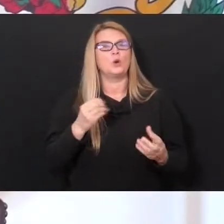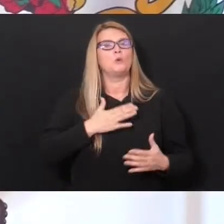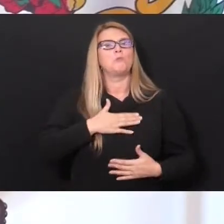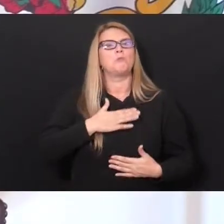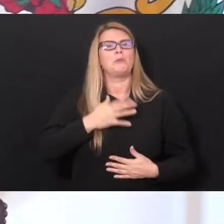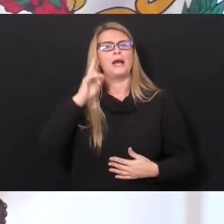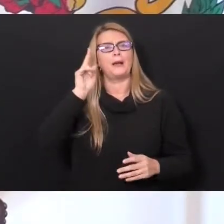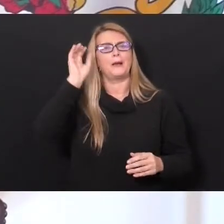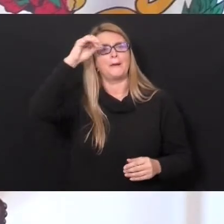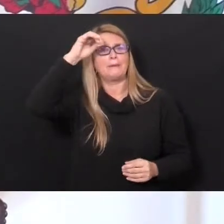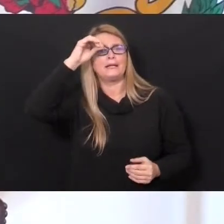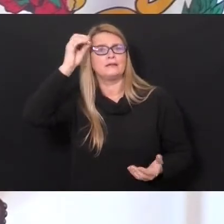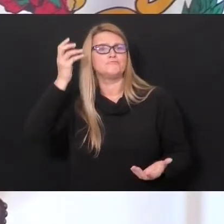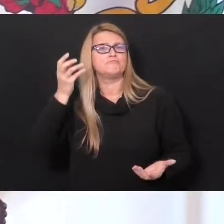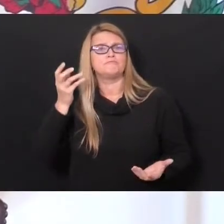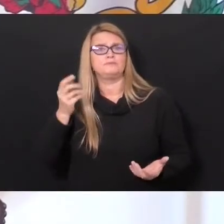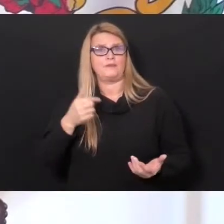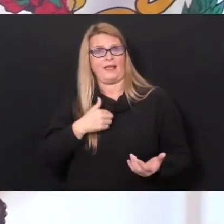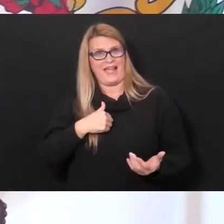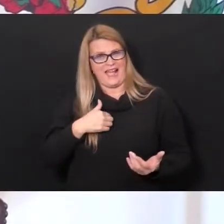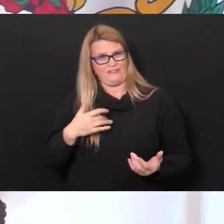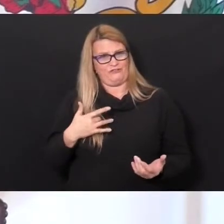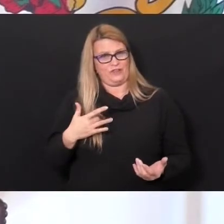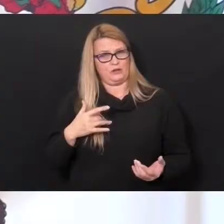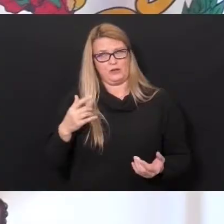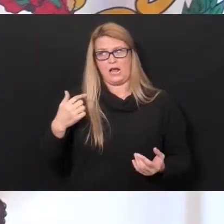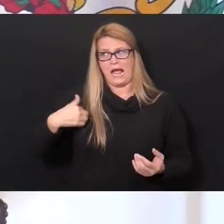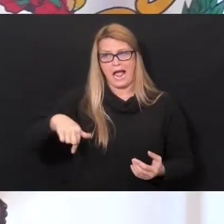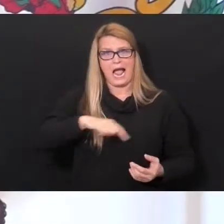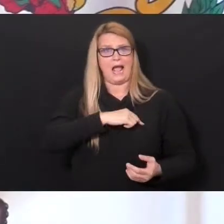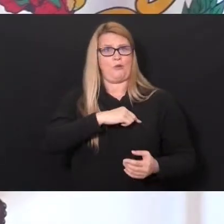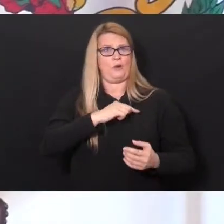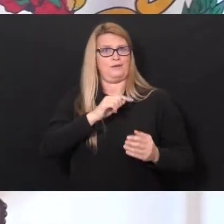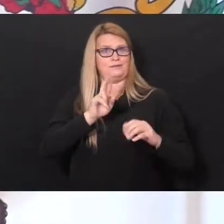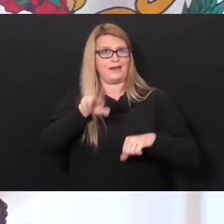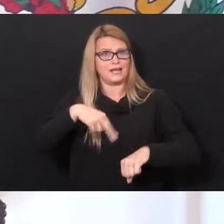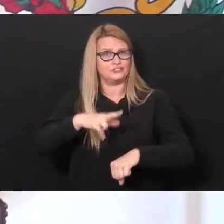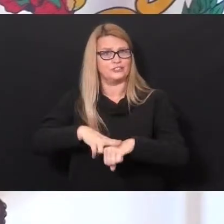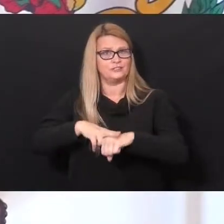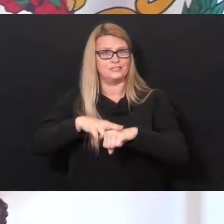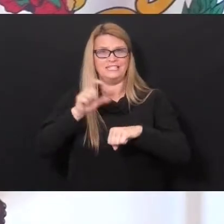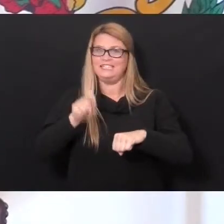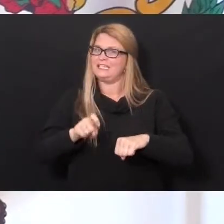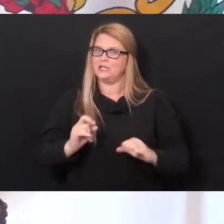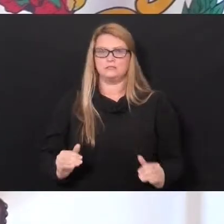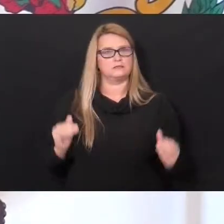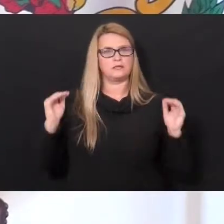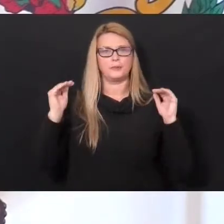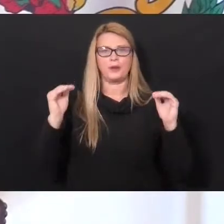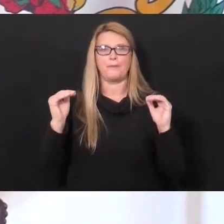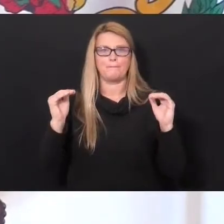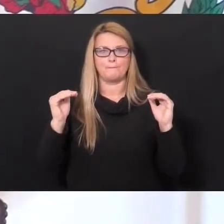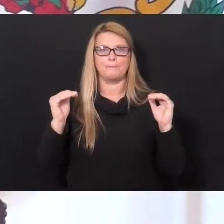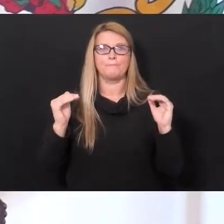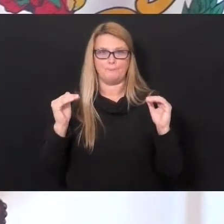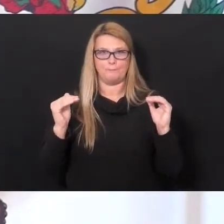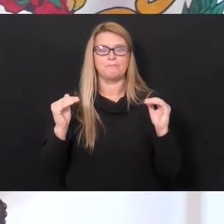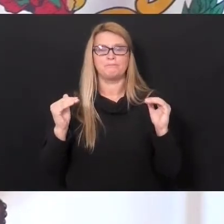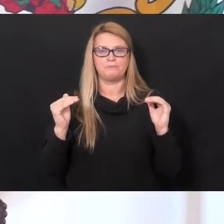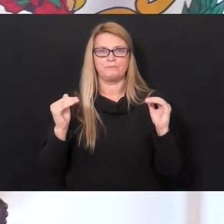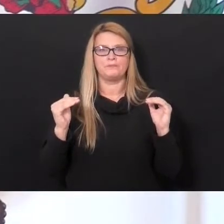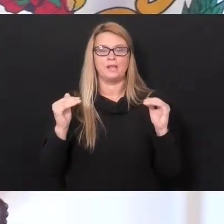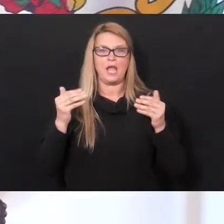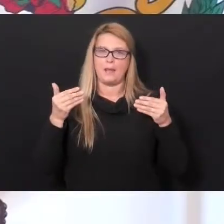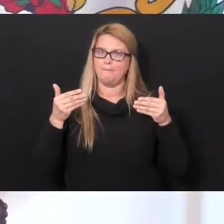standpoint, I truly think that our nation right now needs to step up in a bigger way and